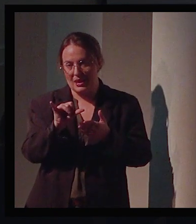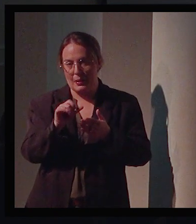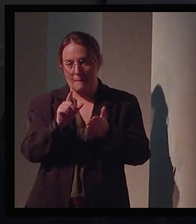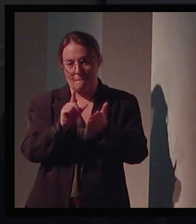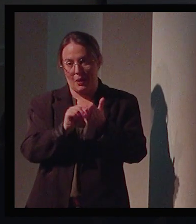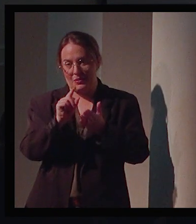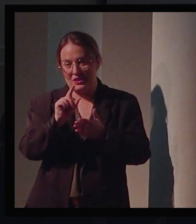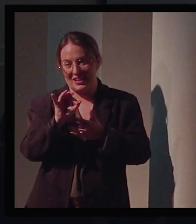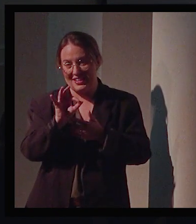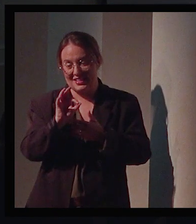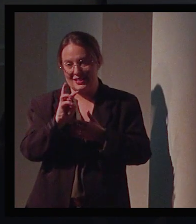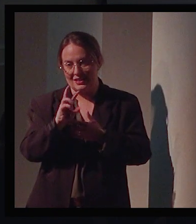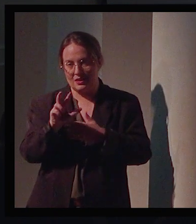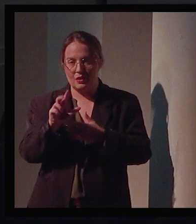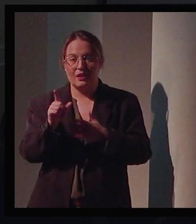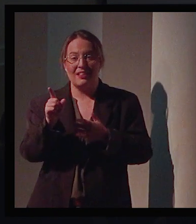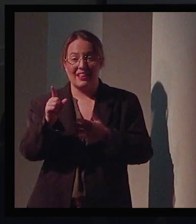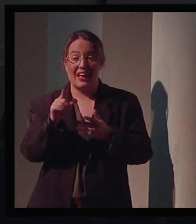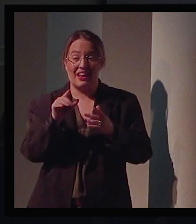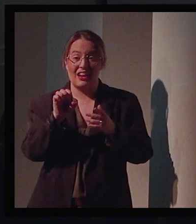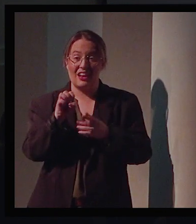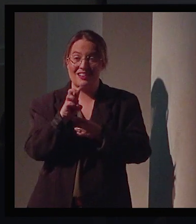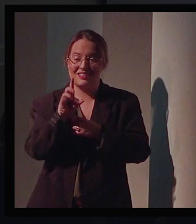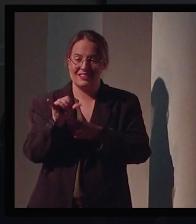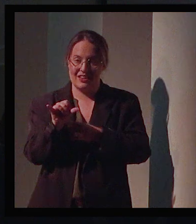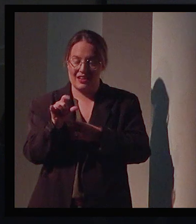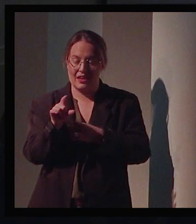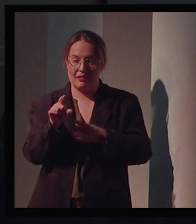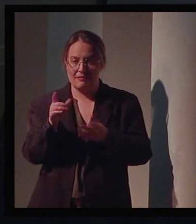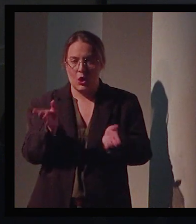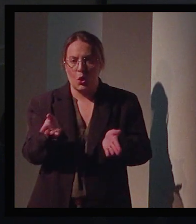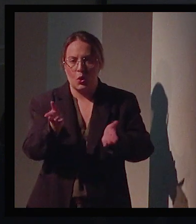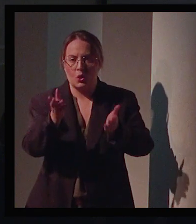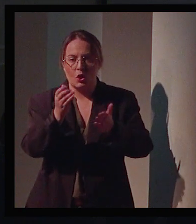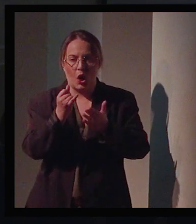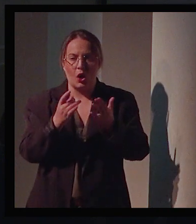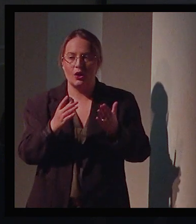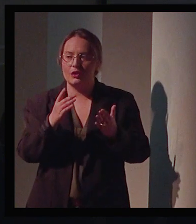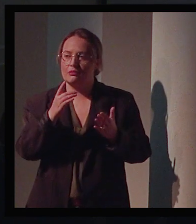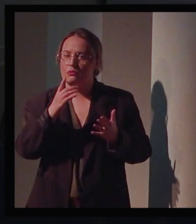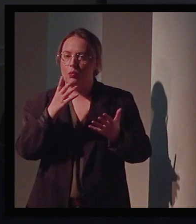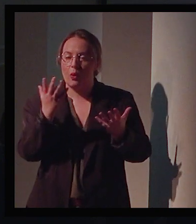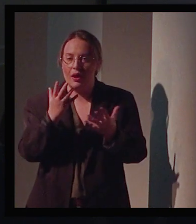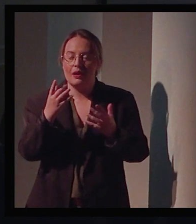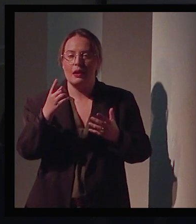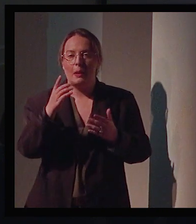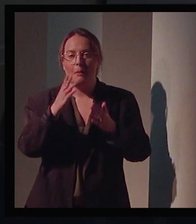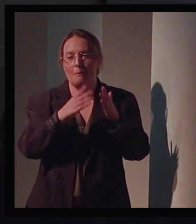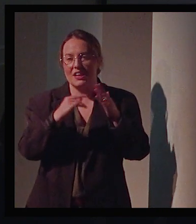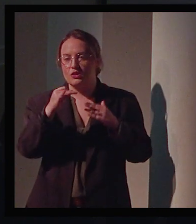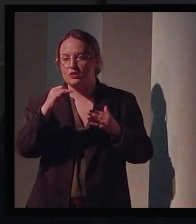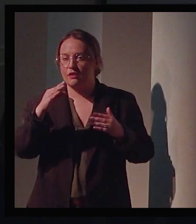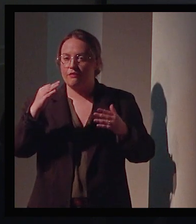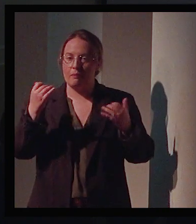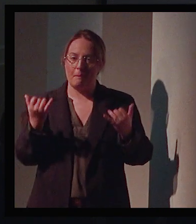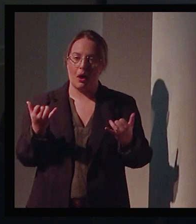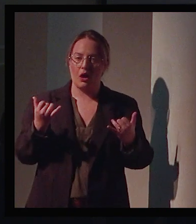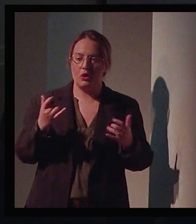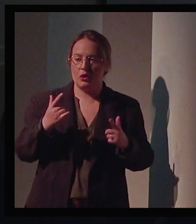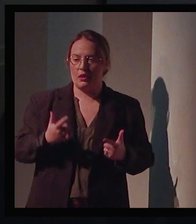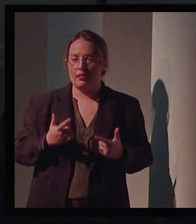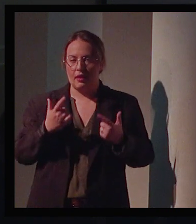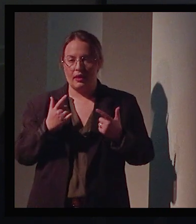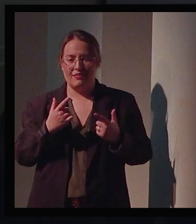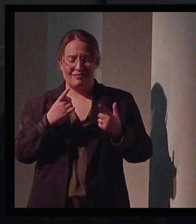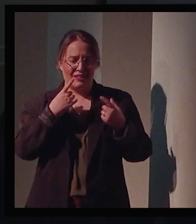Refused. Baudelaire urged artists to be, quote, "painters of modern life," declaring that every age has its own expressions